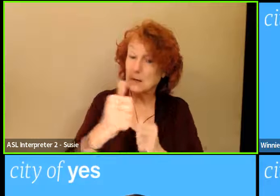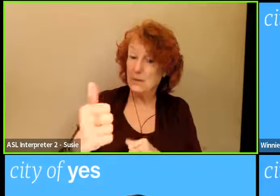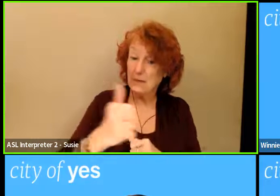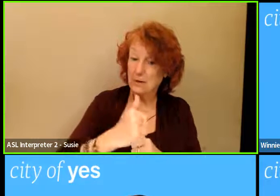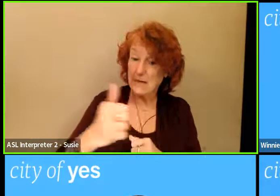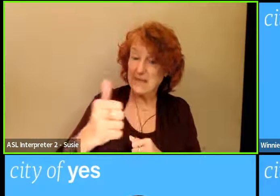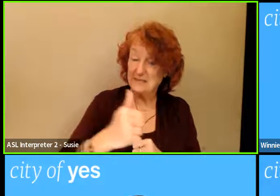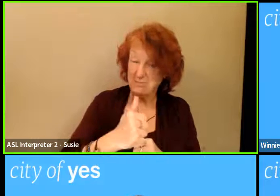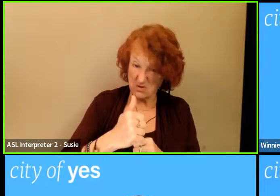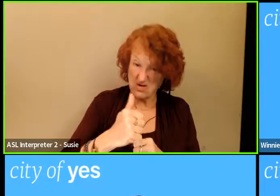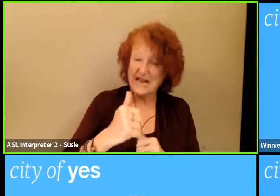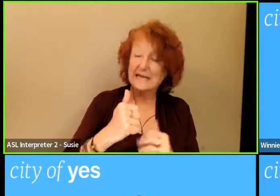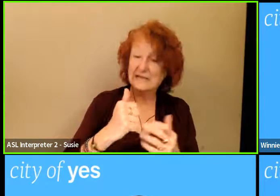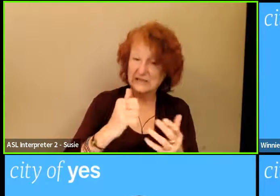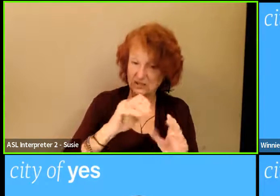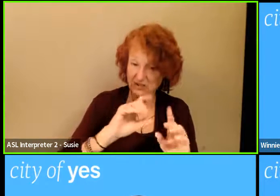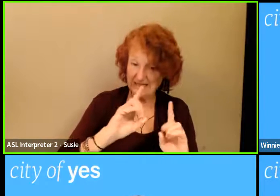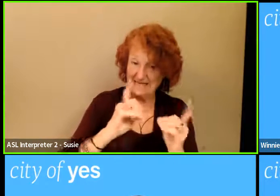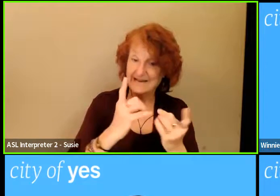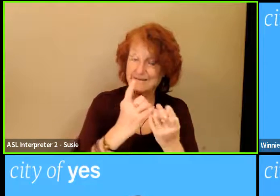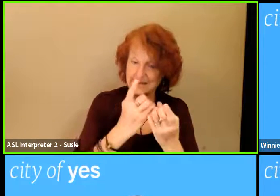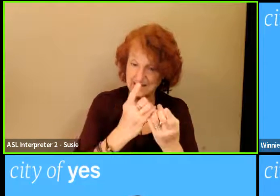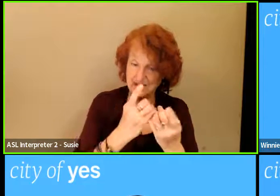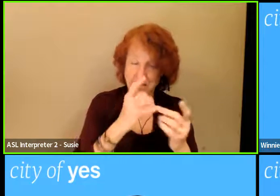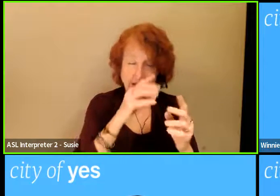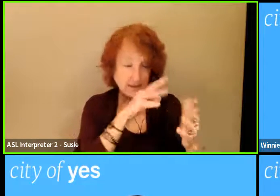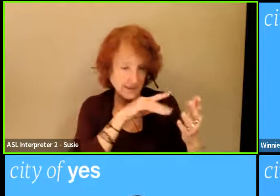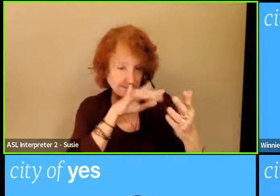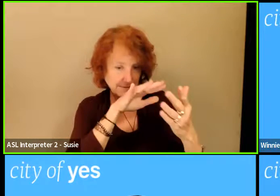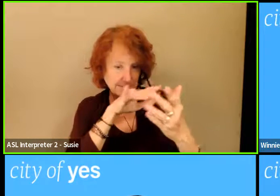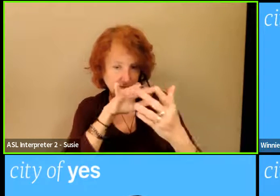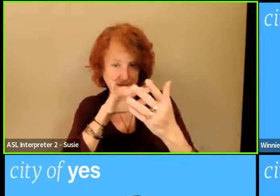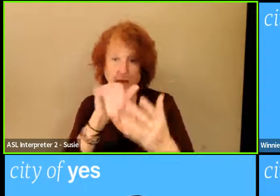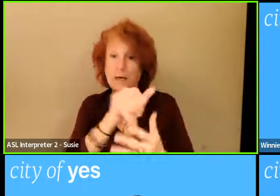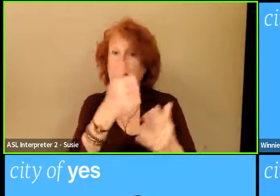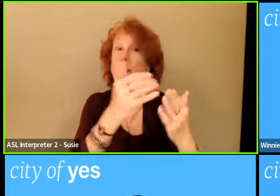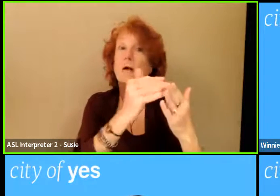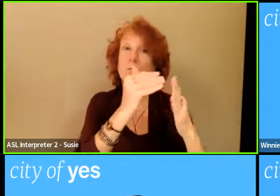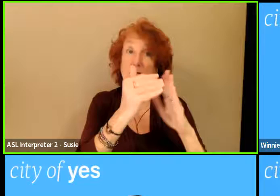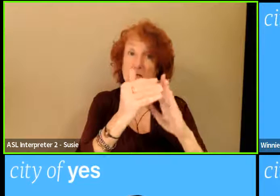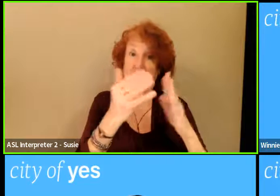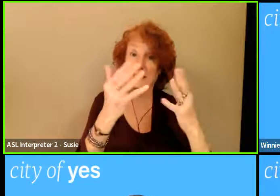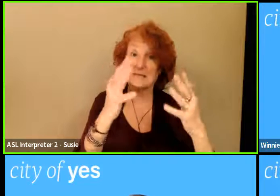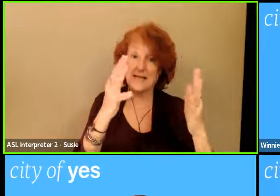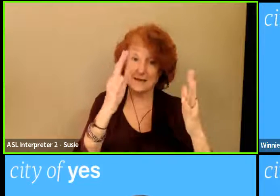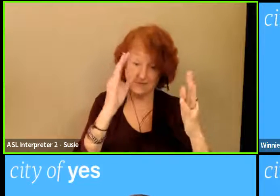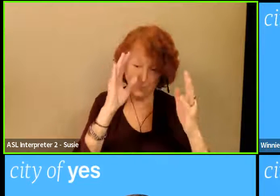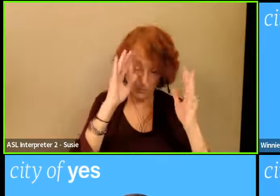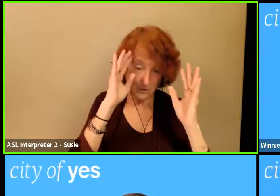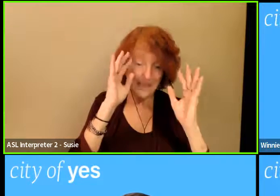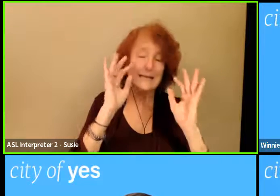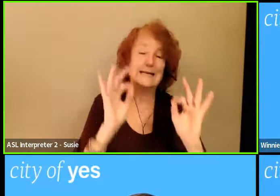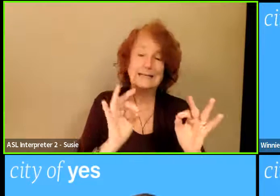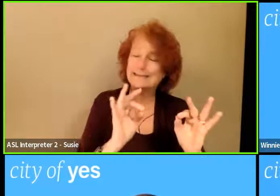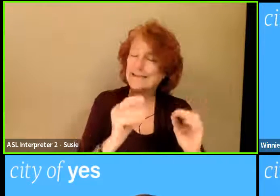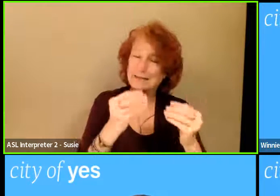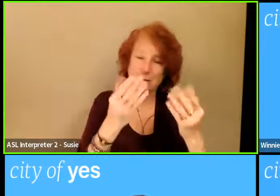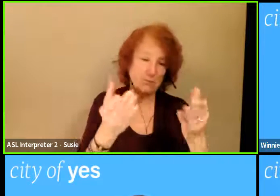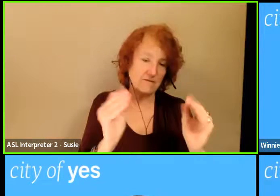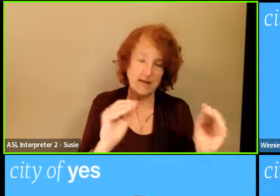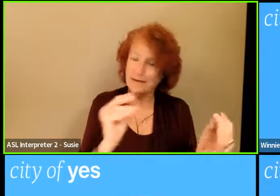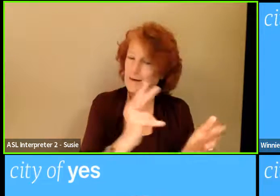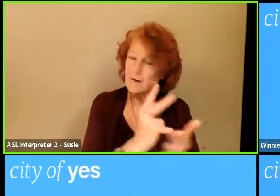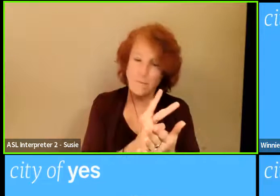here, and they've been doing studies for what other cities have done that have already chosen to provide no parking for their housing. And so if they found